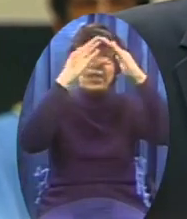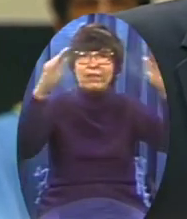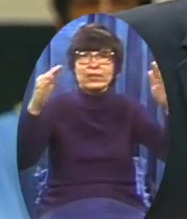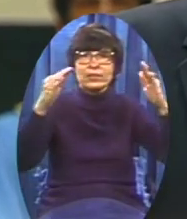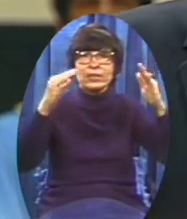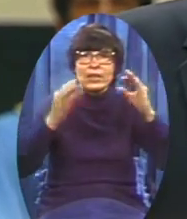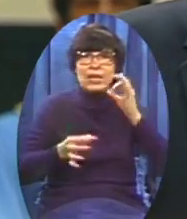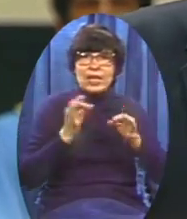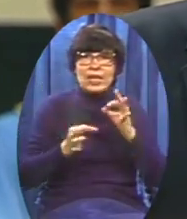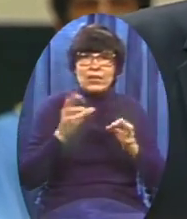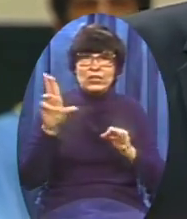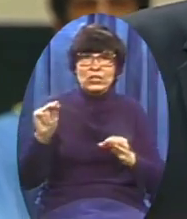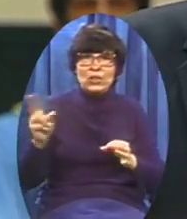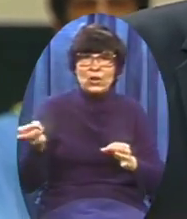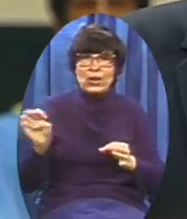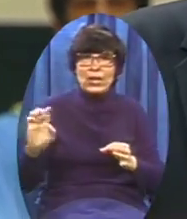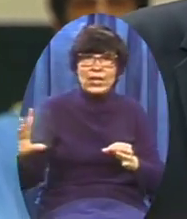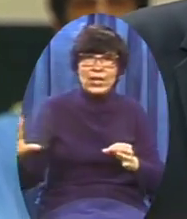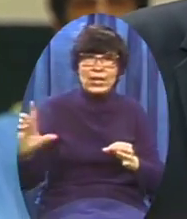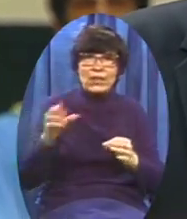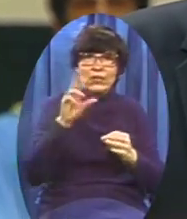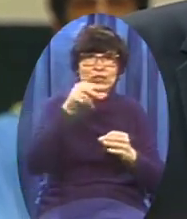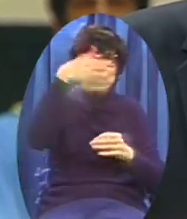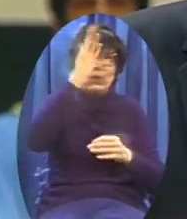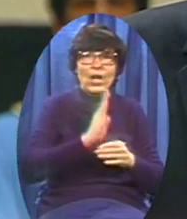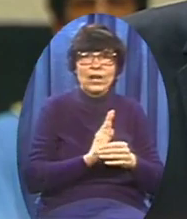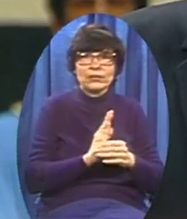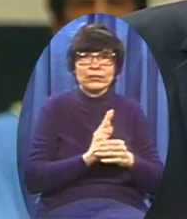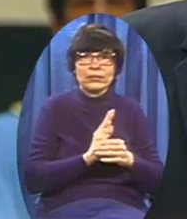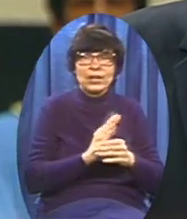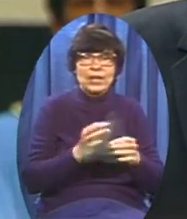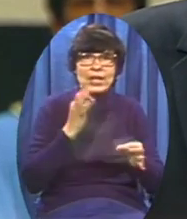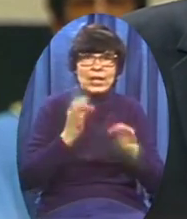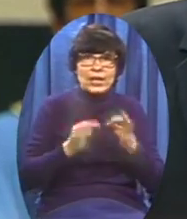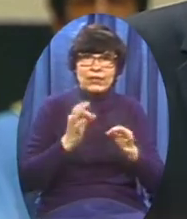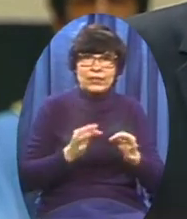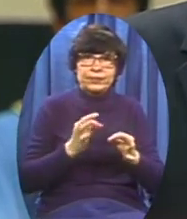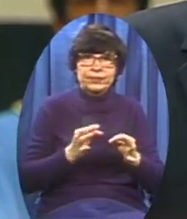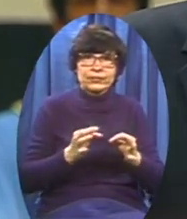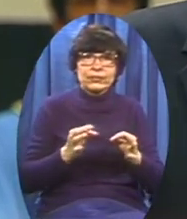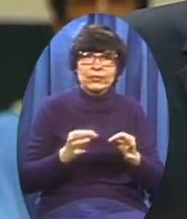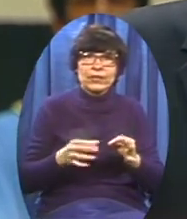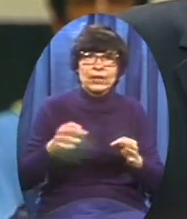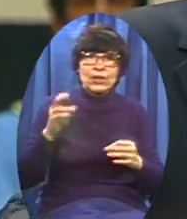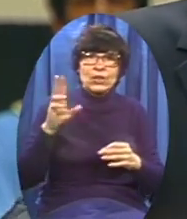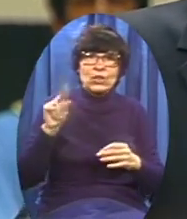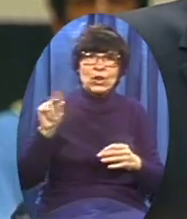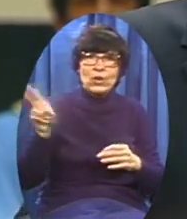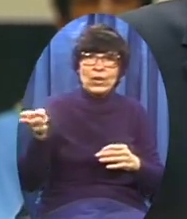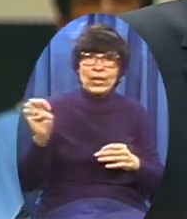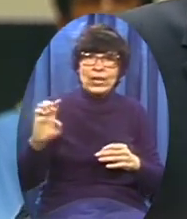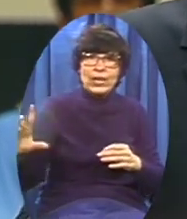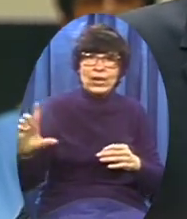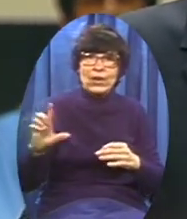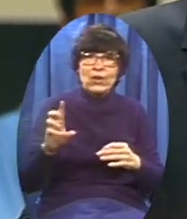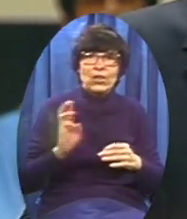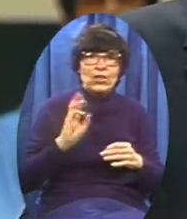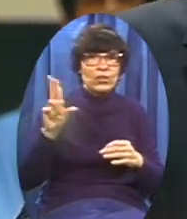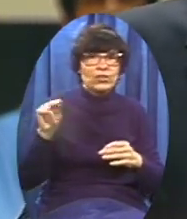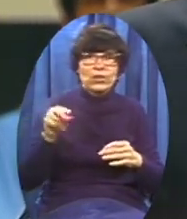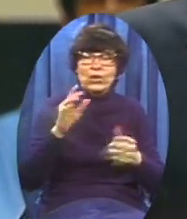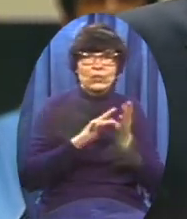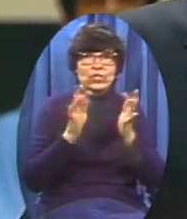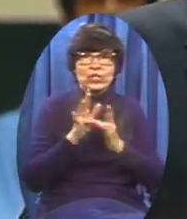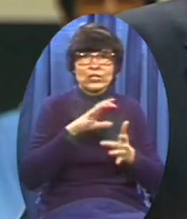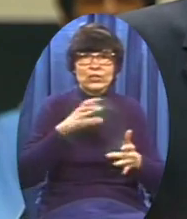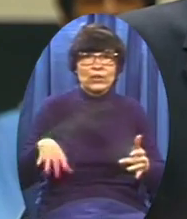the Lord Jesus Christ could not be my Savior, because the Lord said that there was a hell and that would make him a liar. And if he is a liar, he could